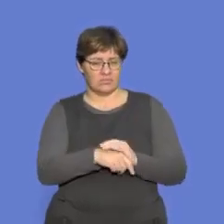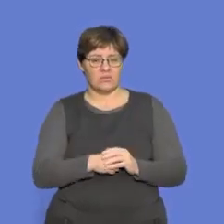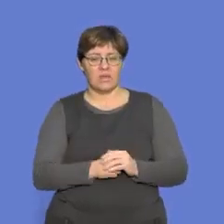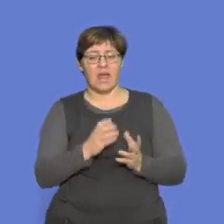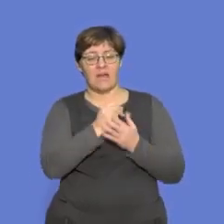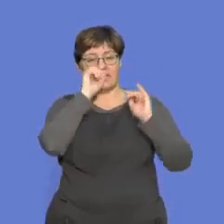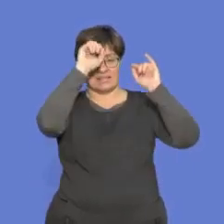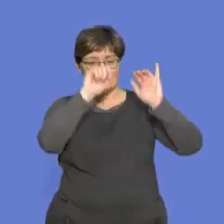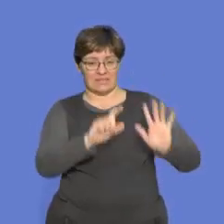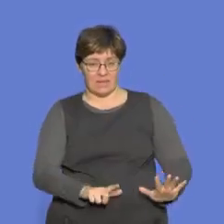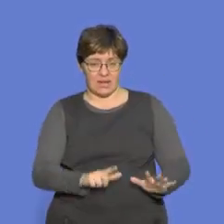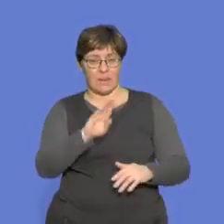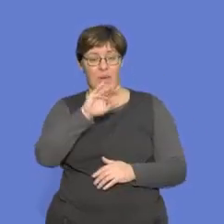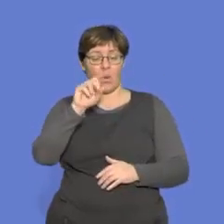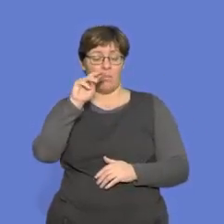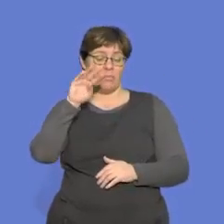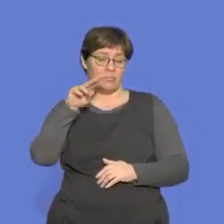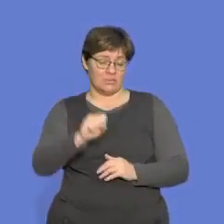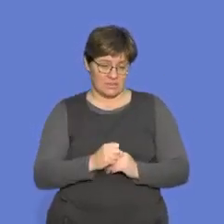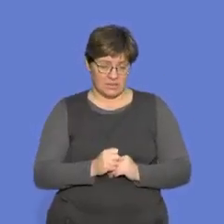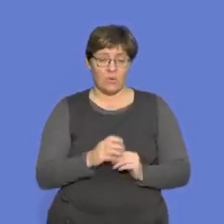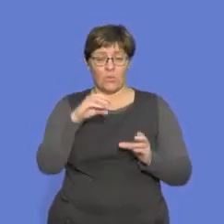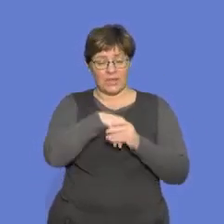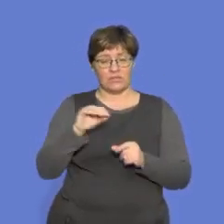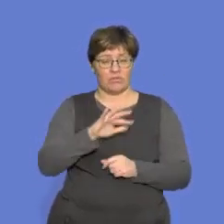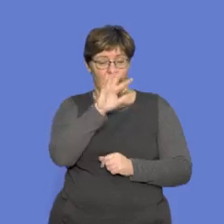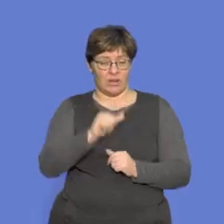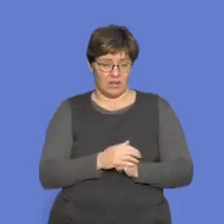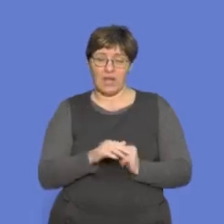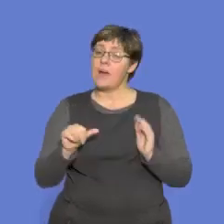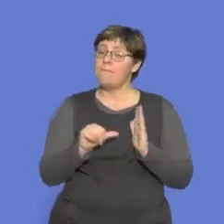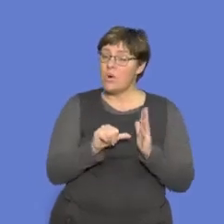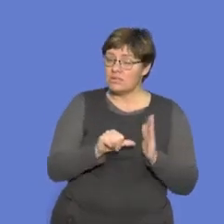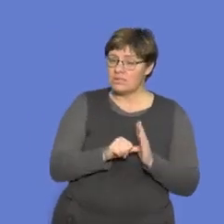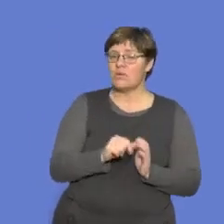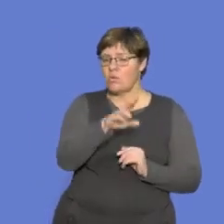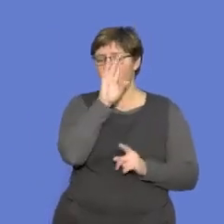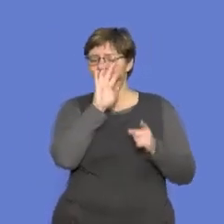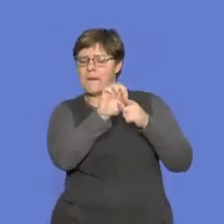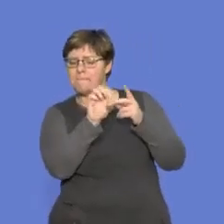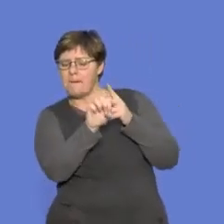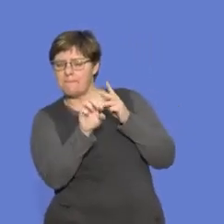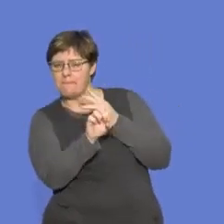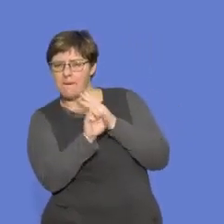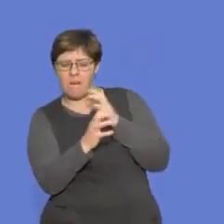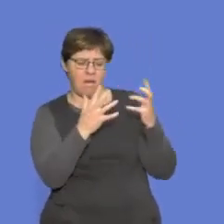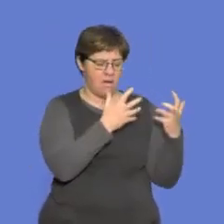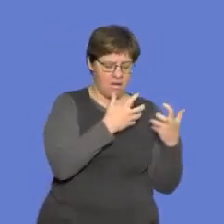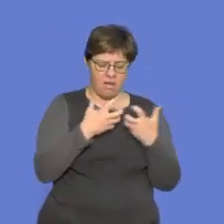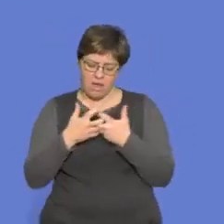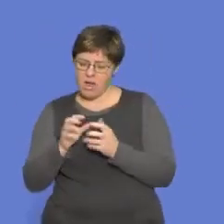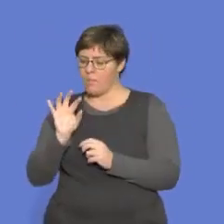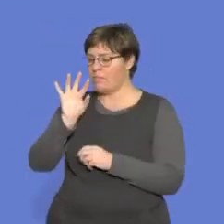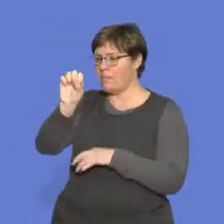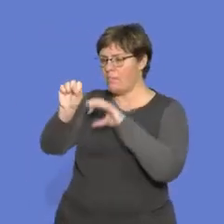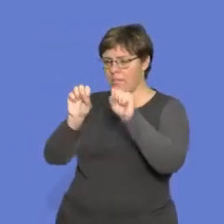are the different biomes that are found in South Africa. It's important that we have recognized these and we understand the different types